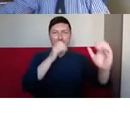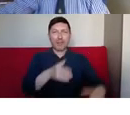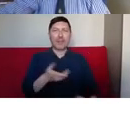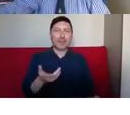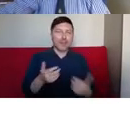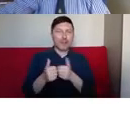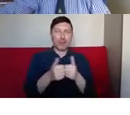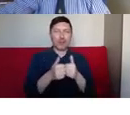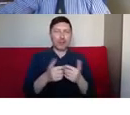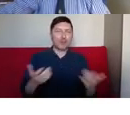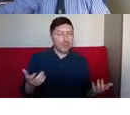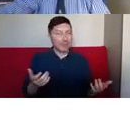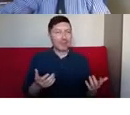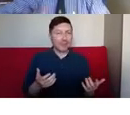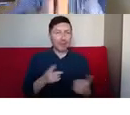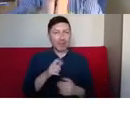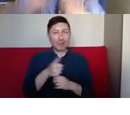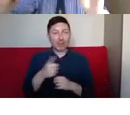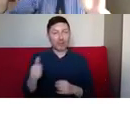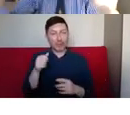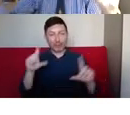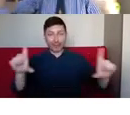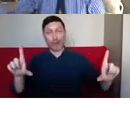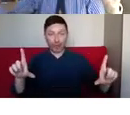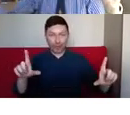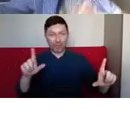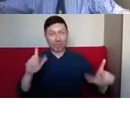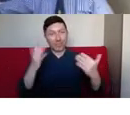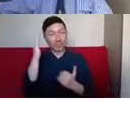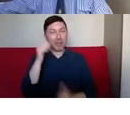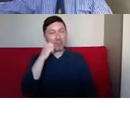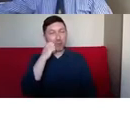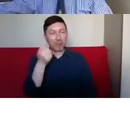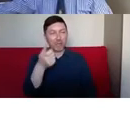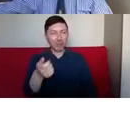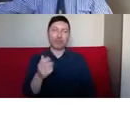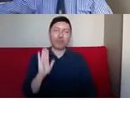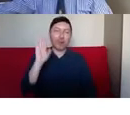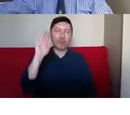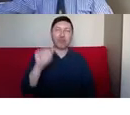through screens. So goodbye to you all, and thank you. Bye-bye.